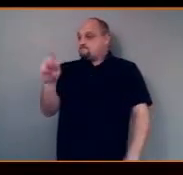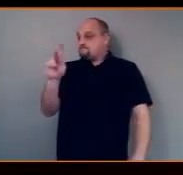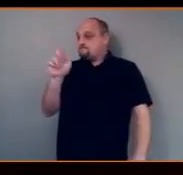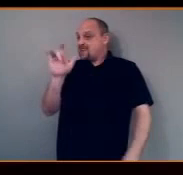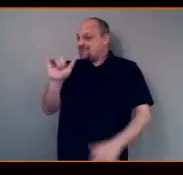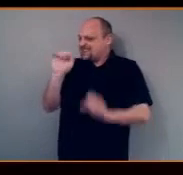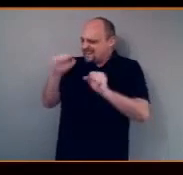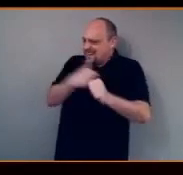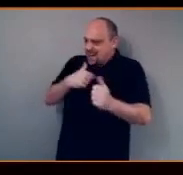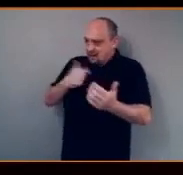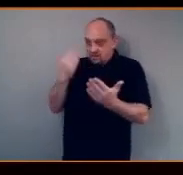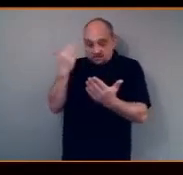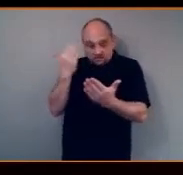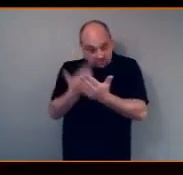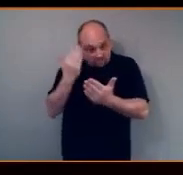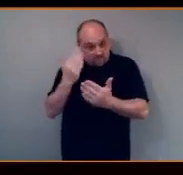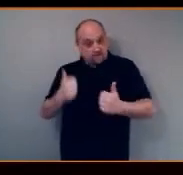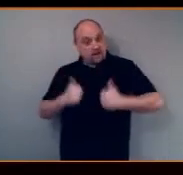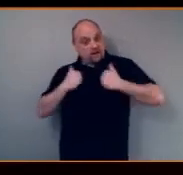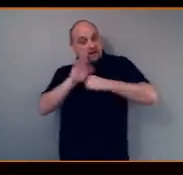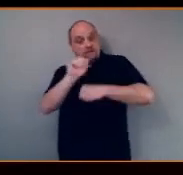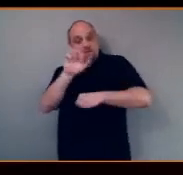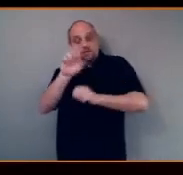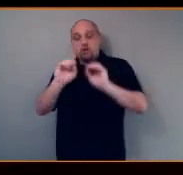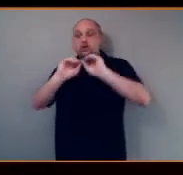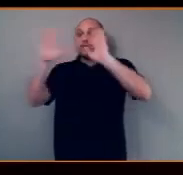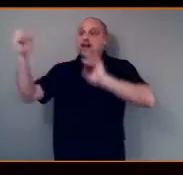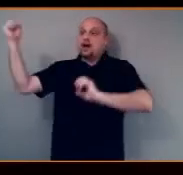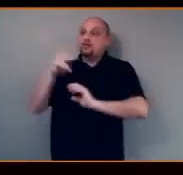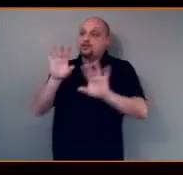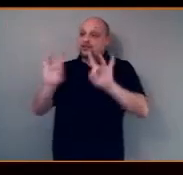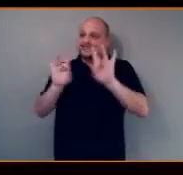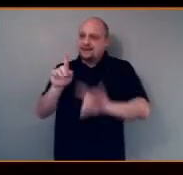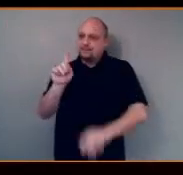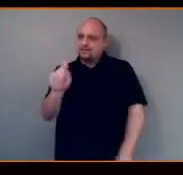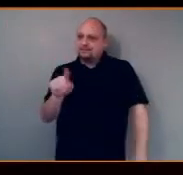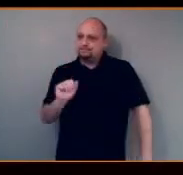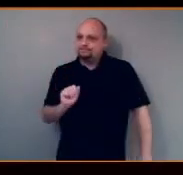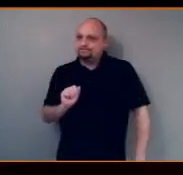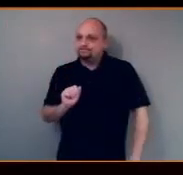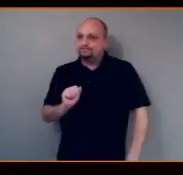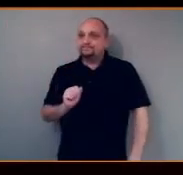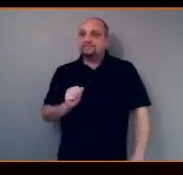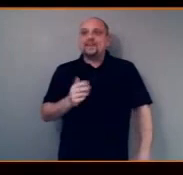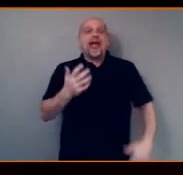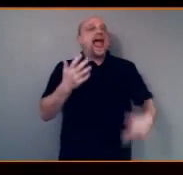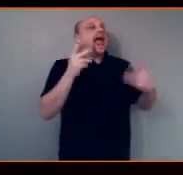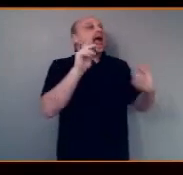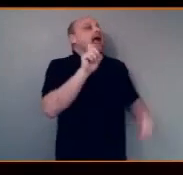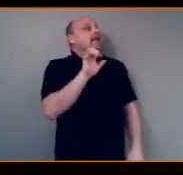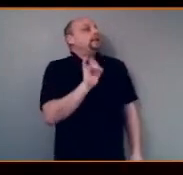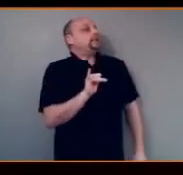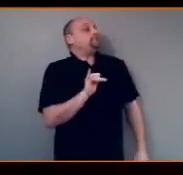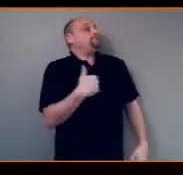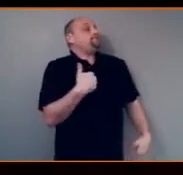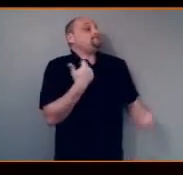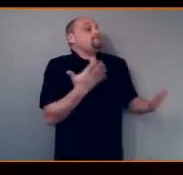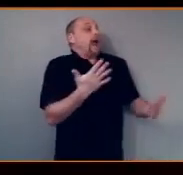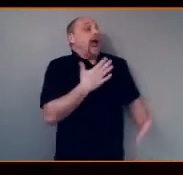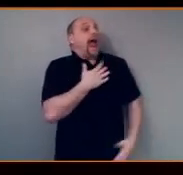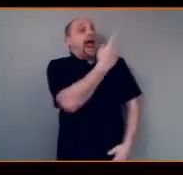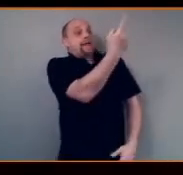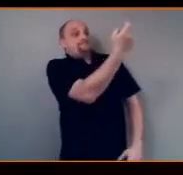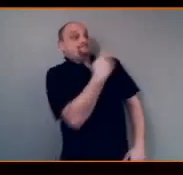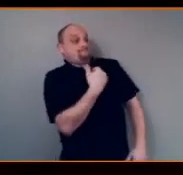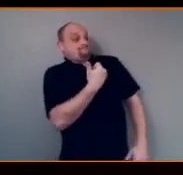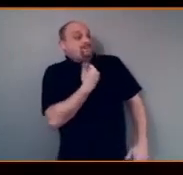we verify the existence of life on Mars without returning the samples? That is a question that I ask myself every day. It